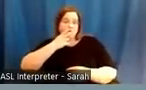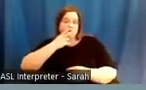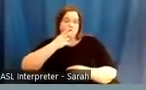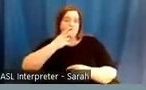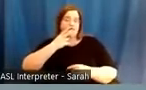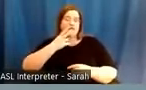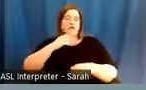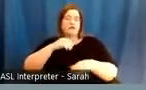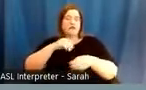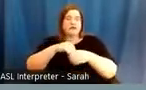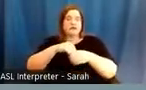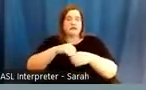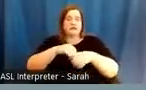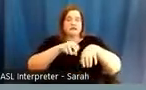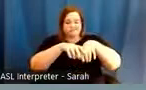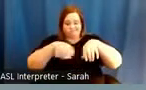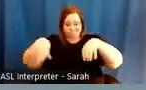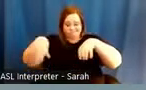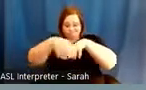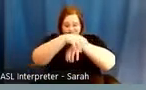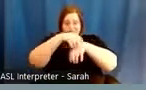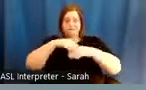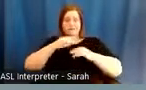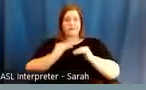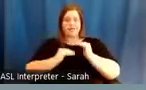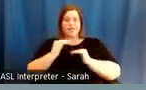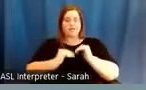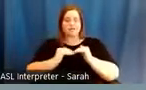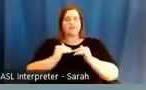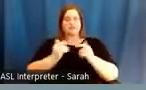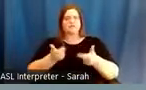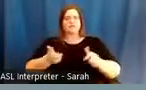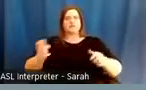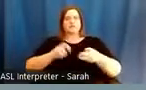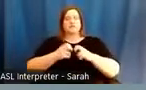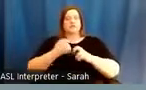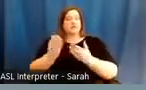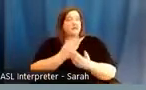multi-unit buildings is a huge issue, even if it's banned.